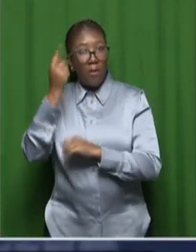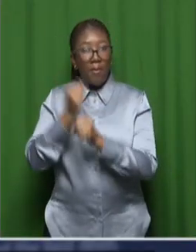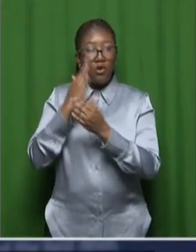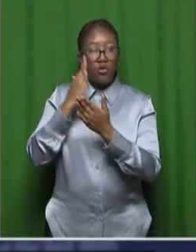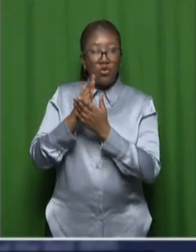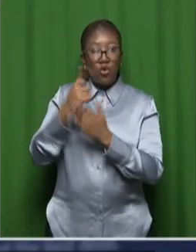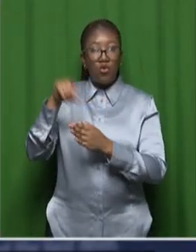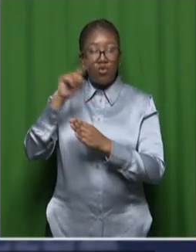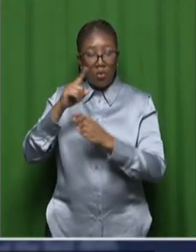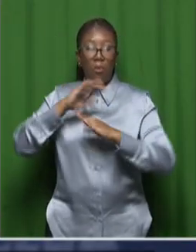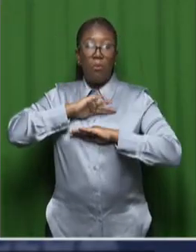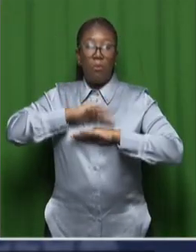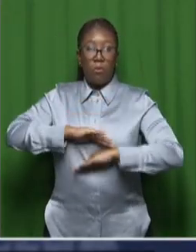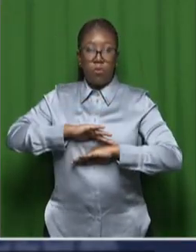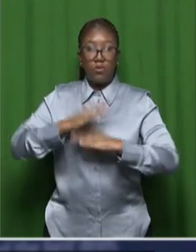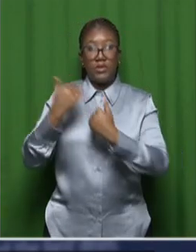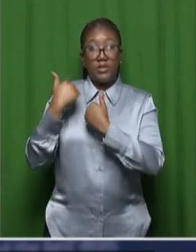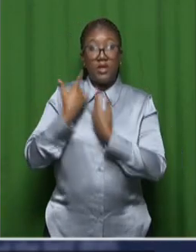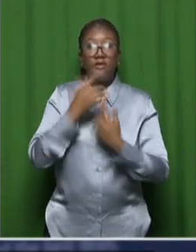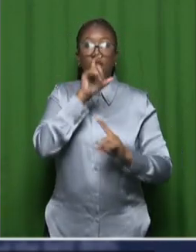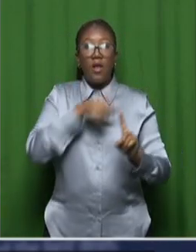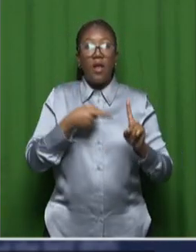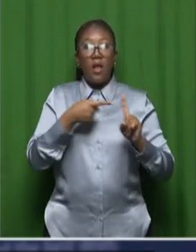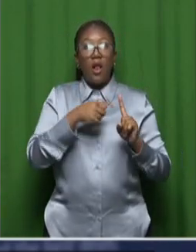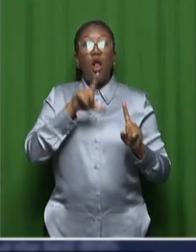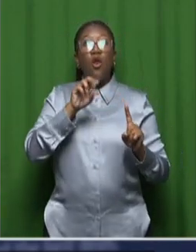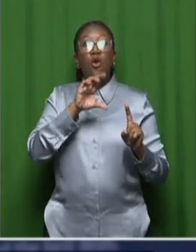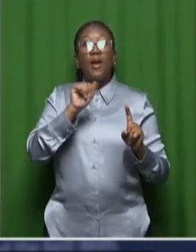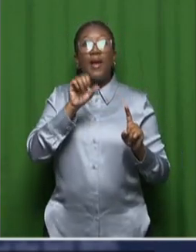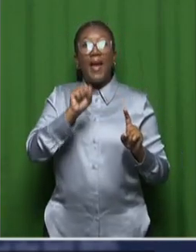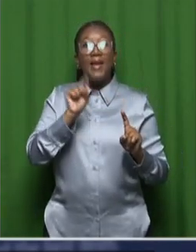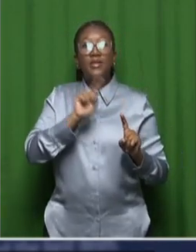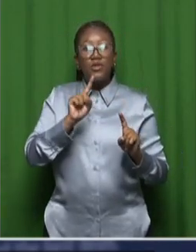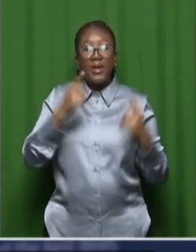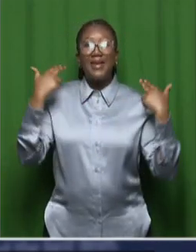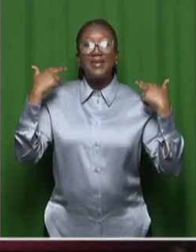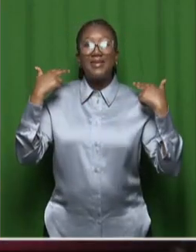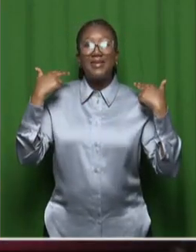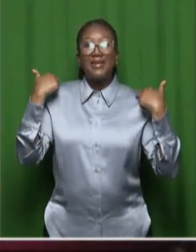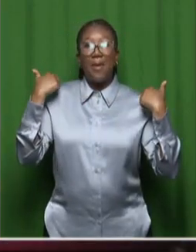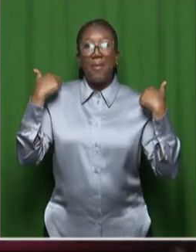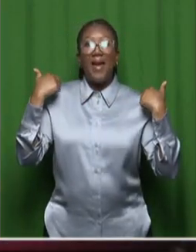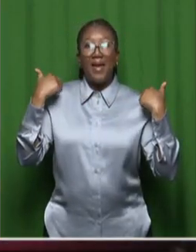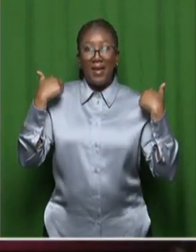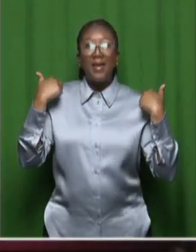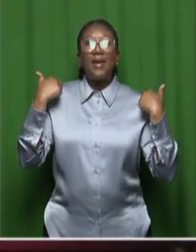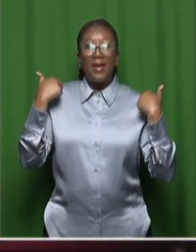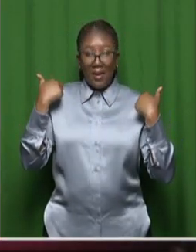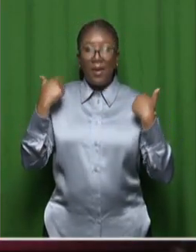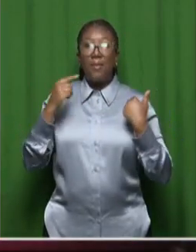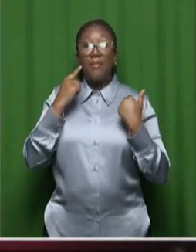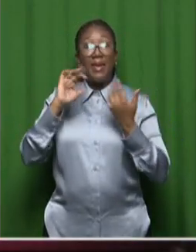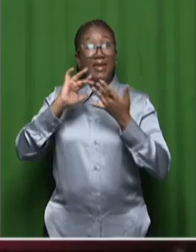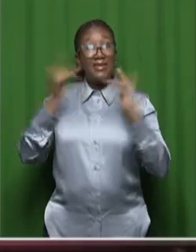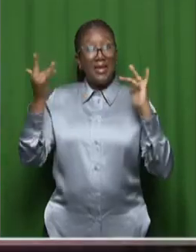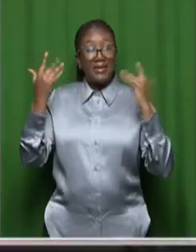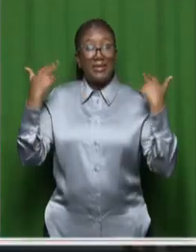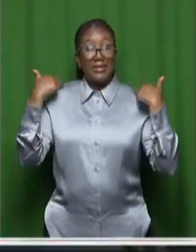mind, we're going to be joined by Lucas Molefe, a Cybersecurity Consultant. Lucas, thanks for your time on the SABC at this hour.